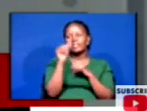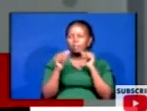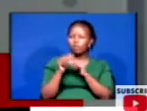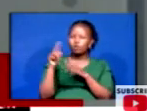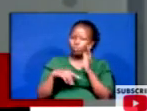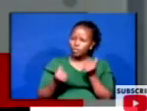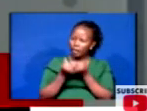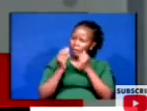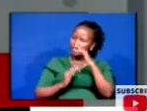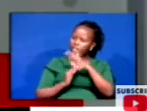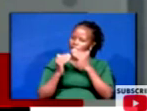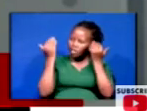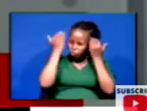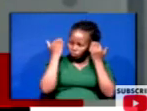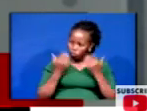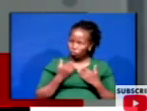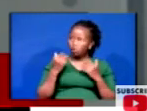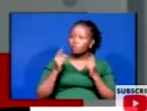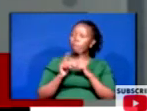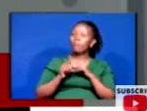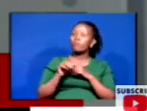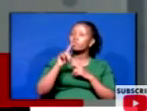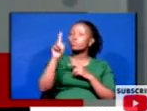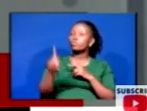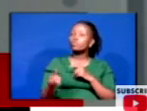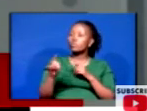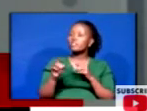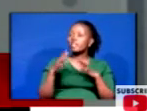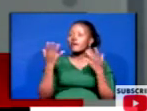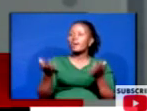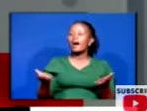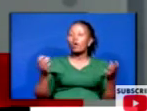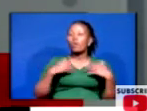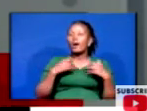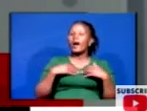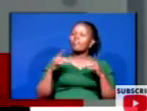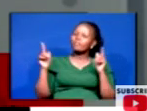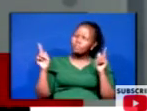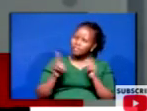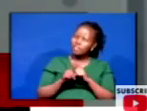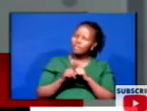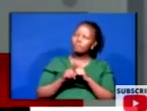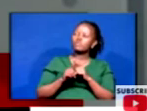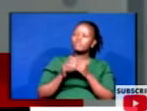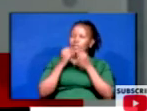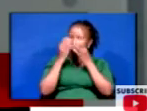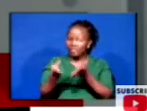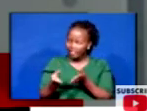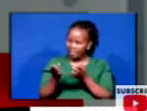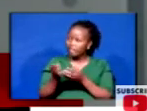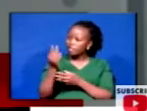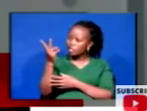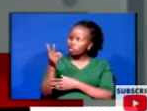today. Exactly. And the fundamental question is, how then do you have the same data in two different occasions